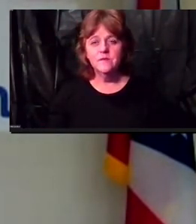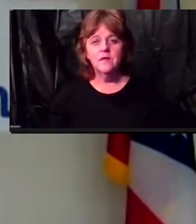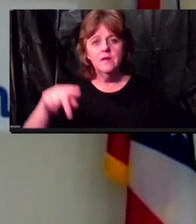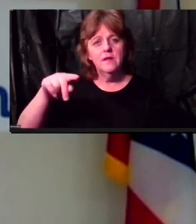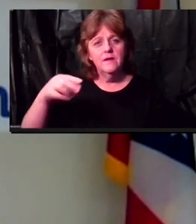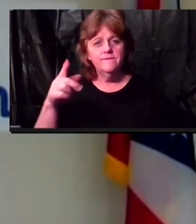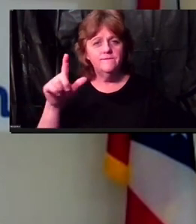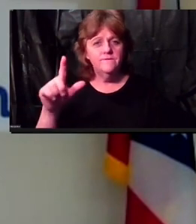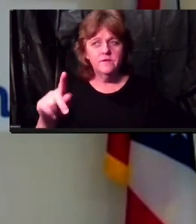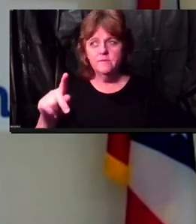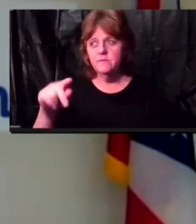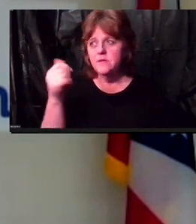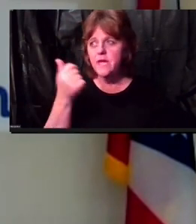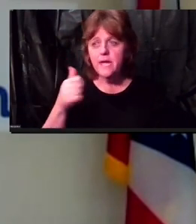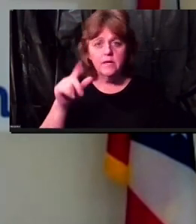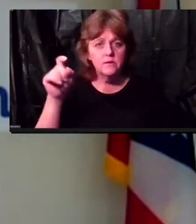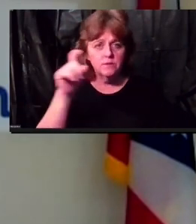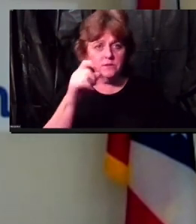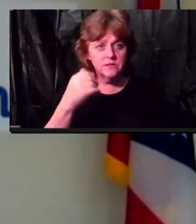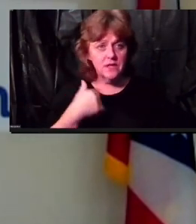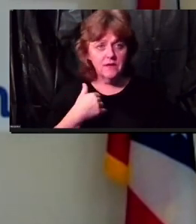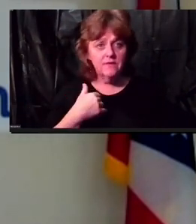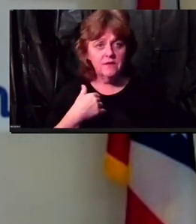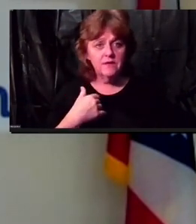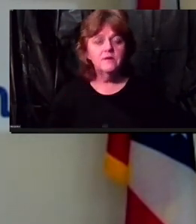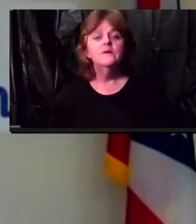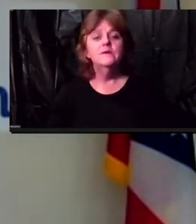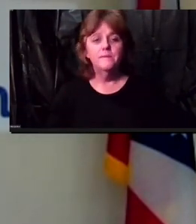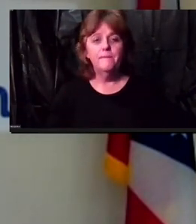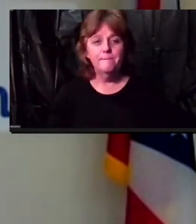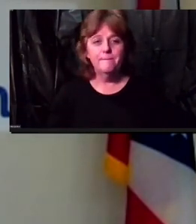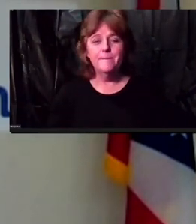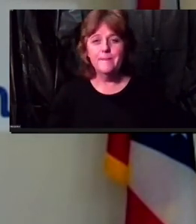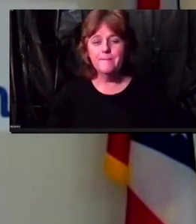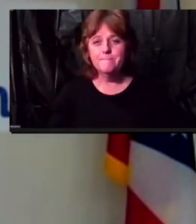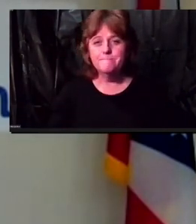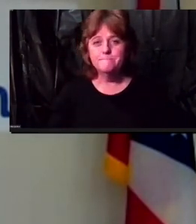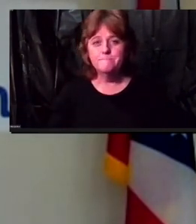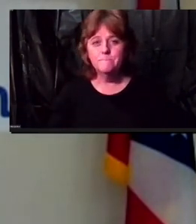Philip, do we have questions? Yes. All right.